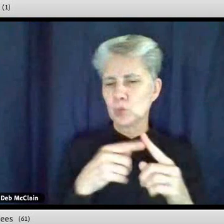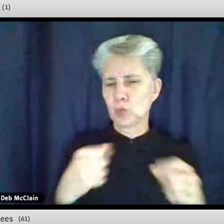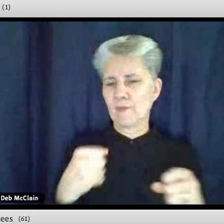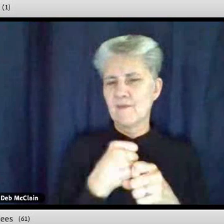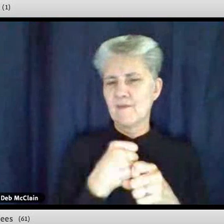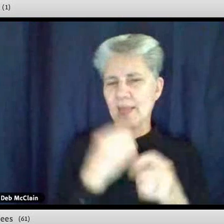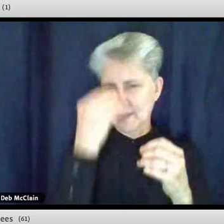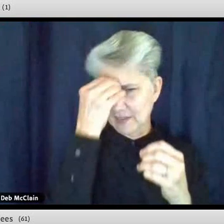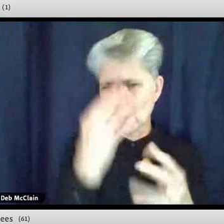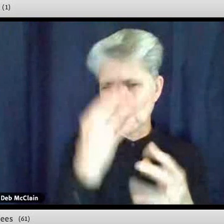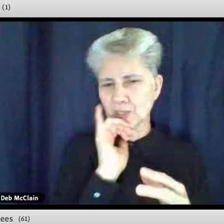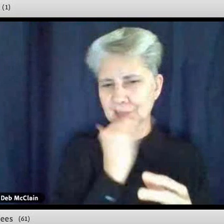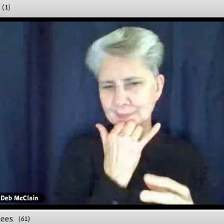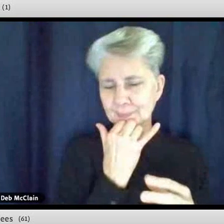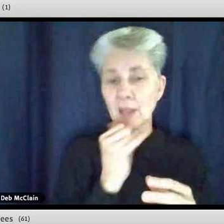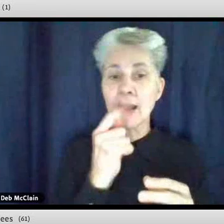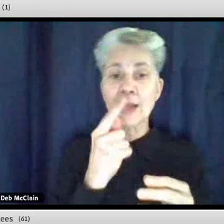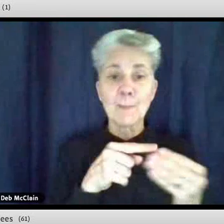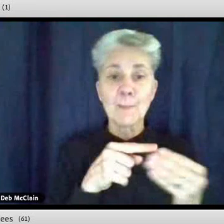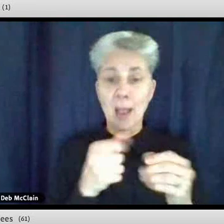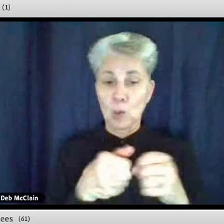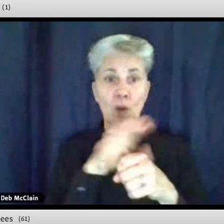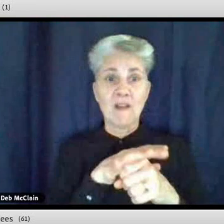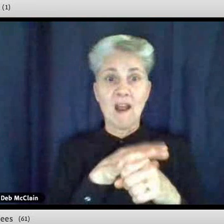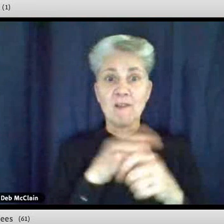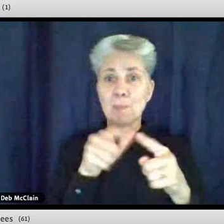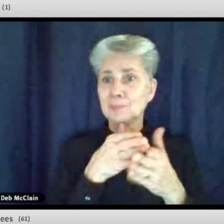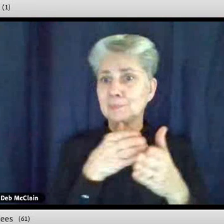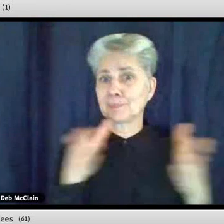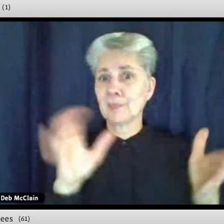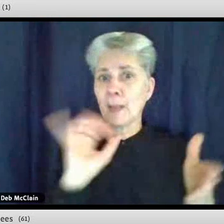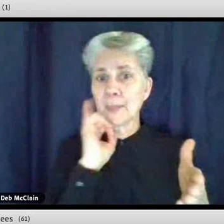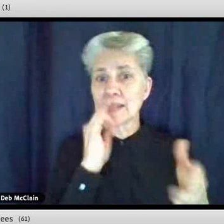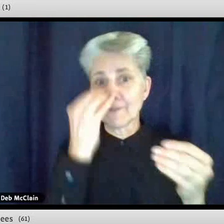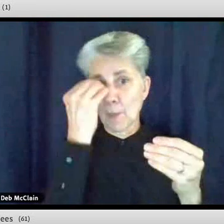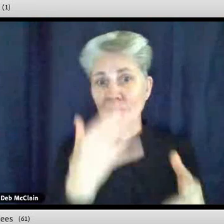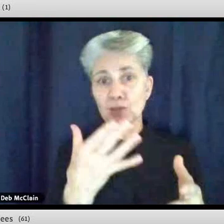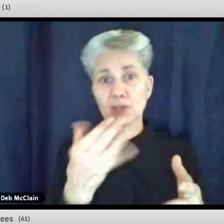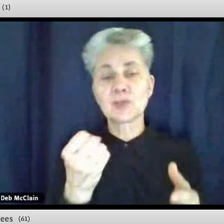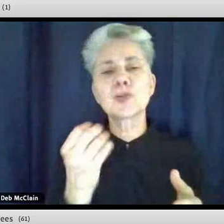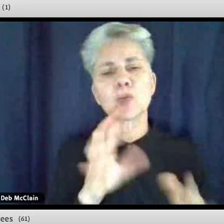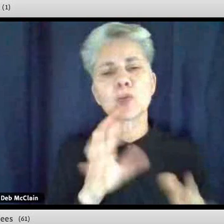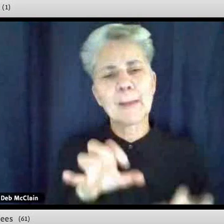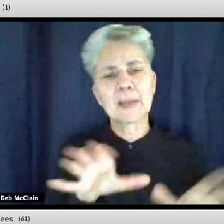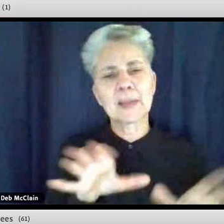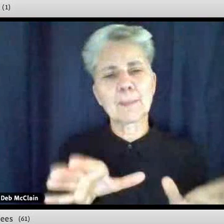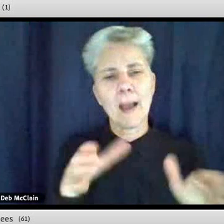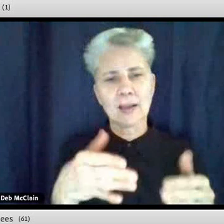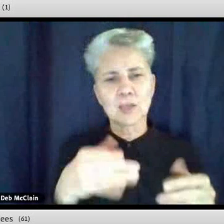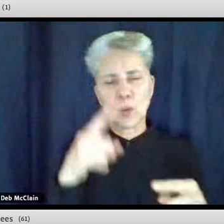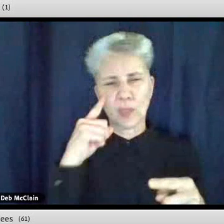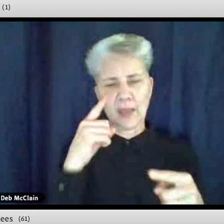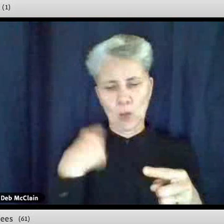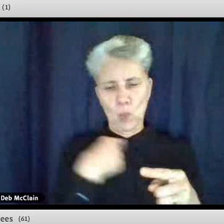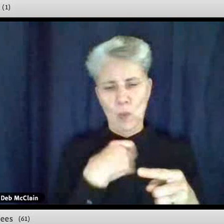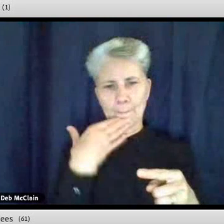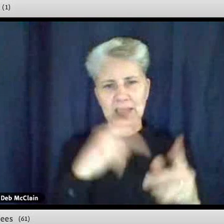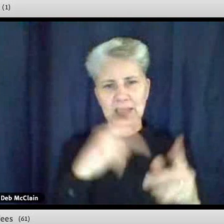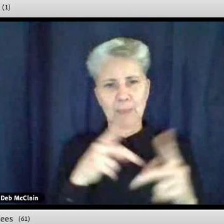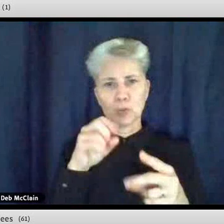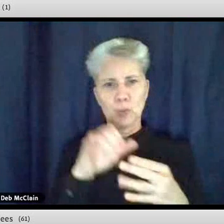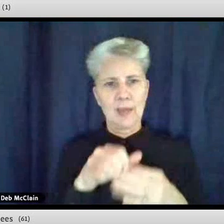this is true. But why are we the best ones to fight this misinformation? Not just about coronavirus, but about misinformation